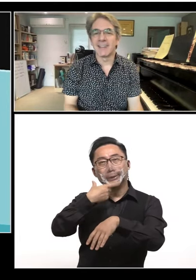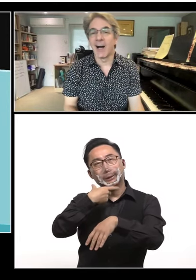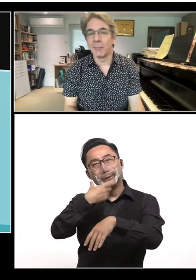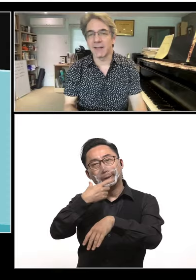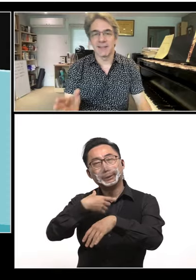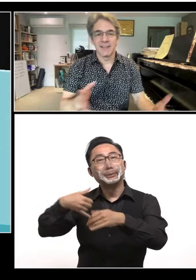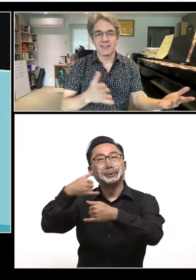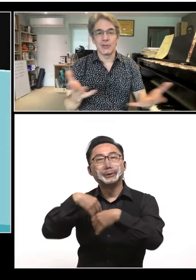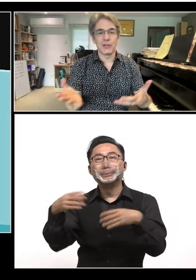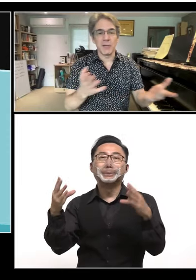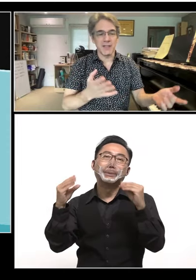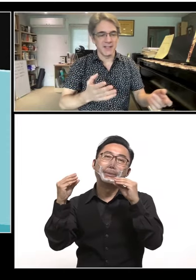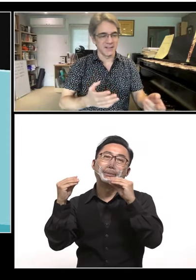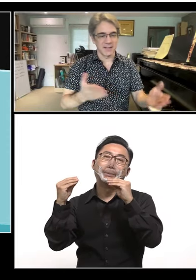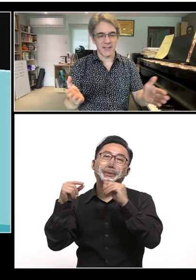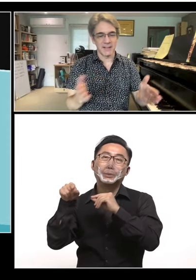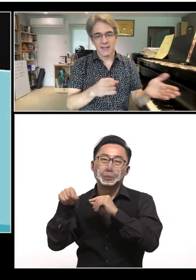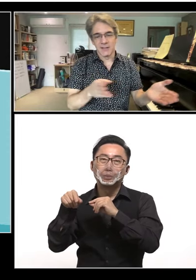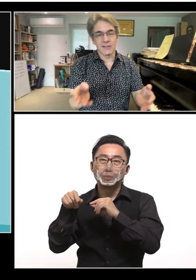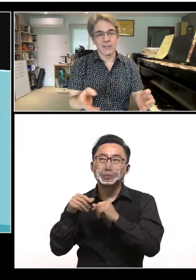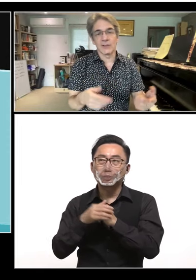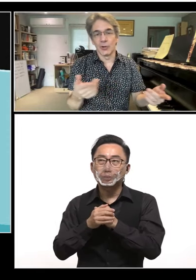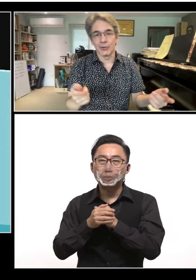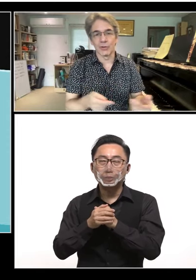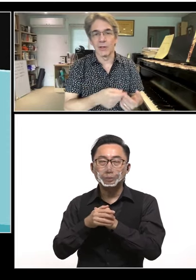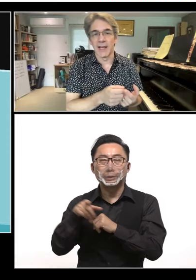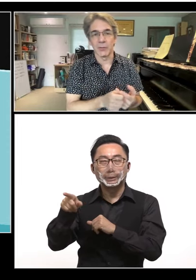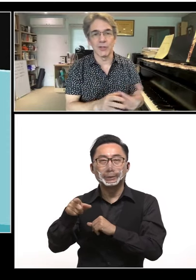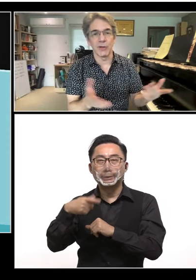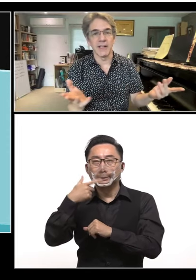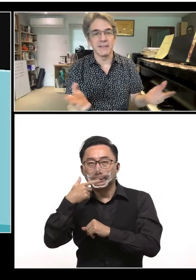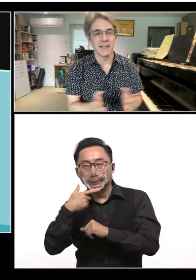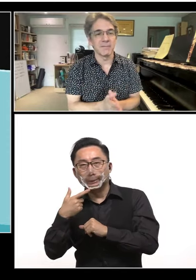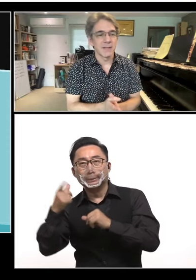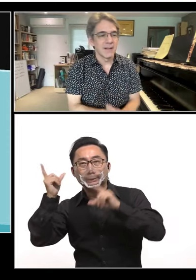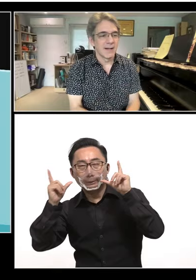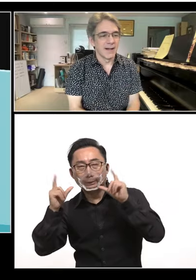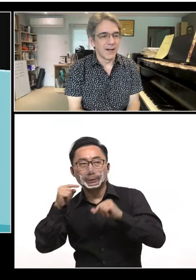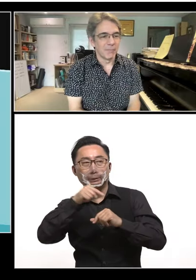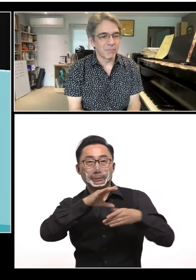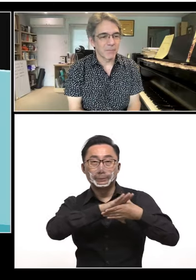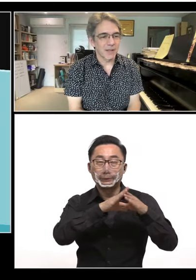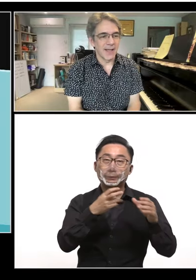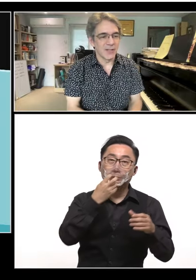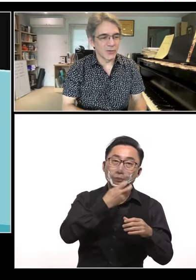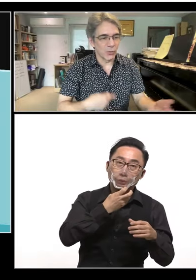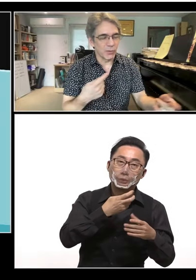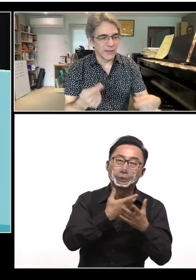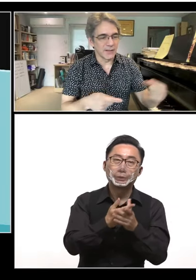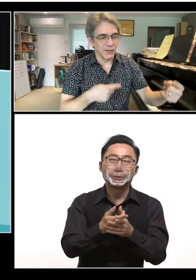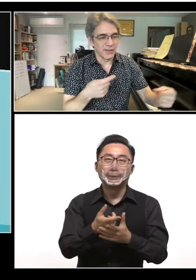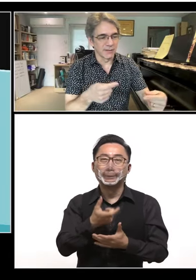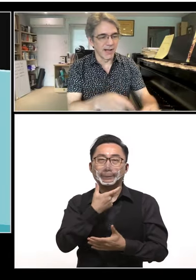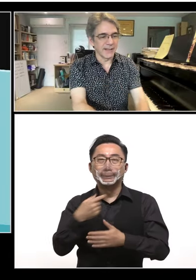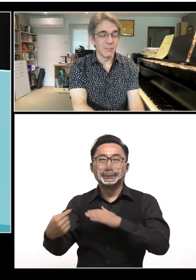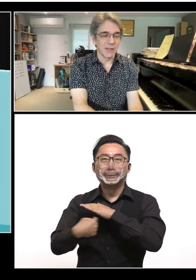a comic. It's two comedians, and they discuss culture or language or anything. And so we would listen